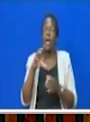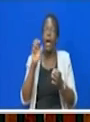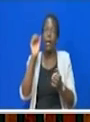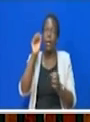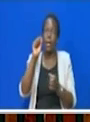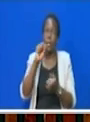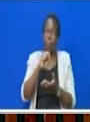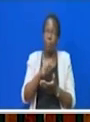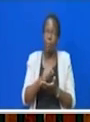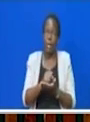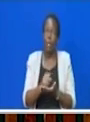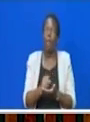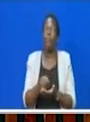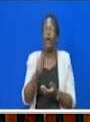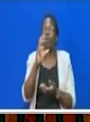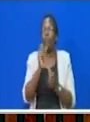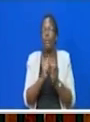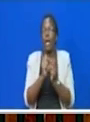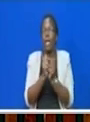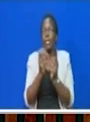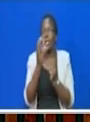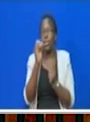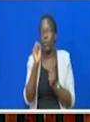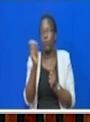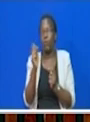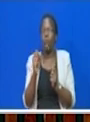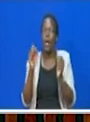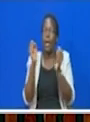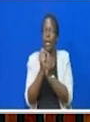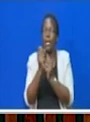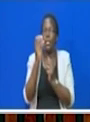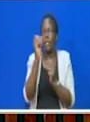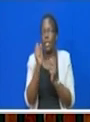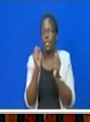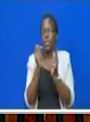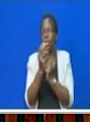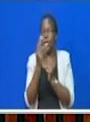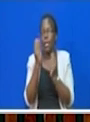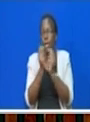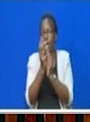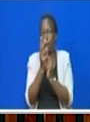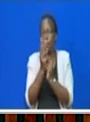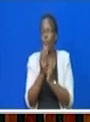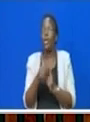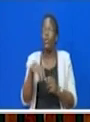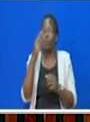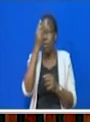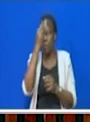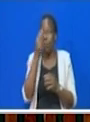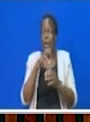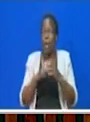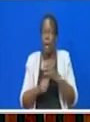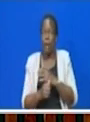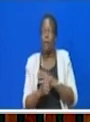1905 and 1911. In that agreement, the Maasai were put under the British